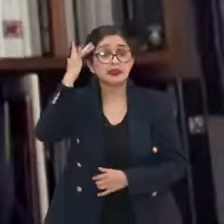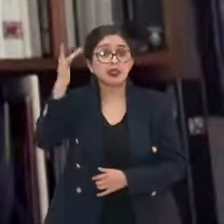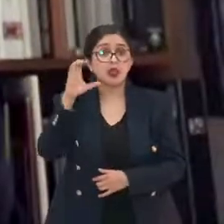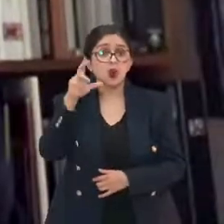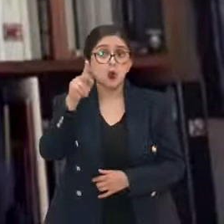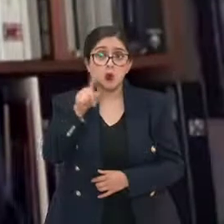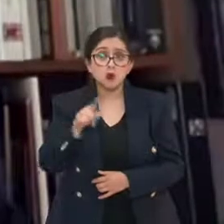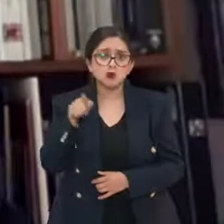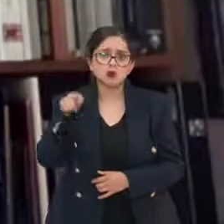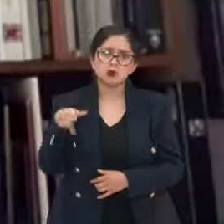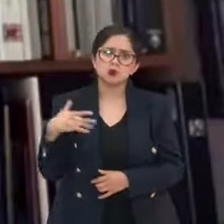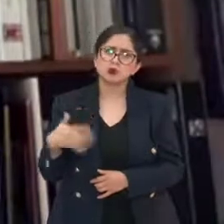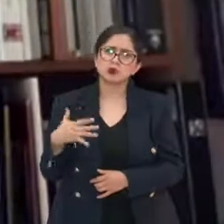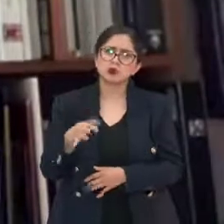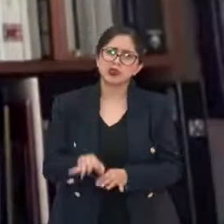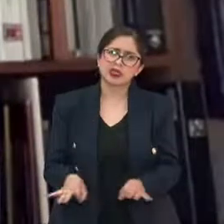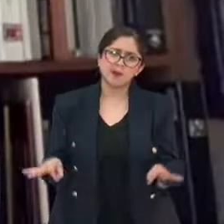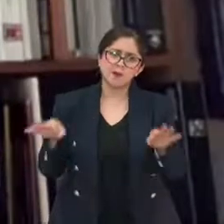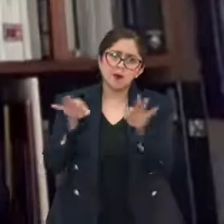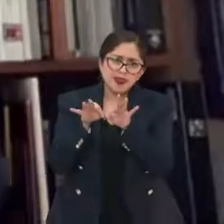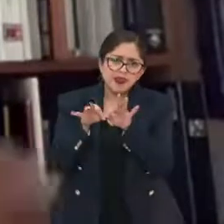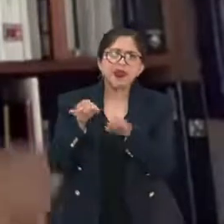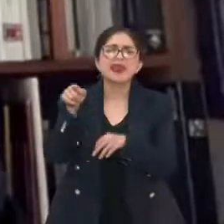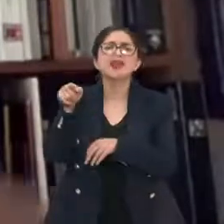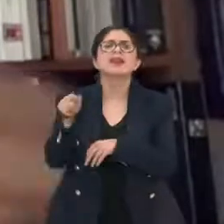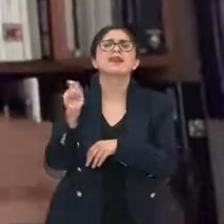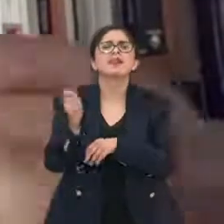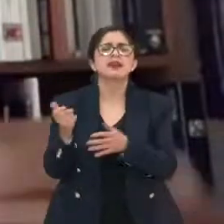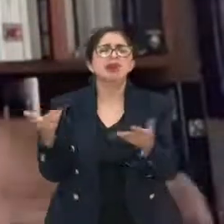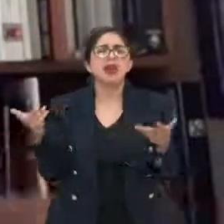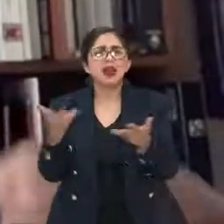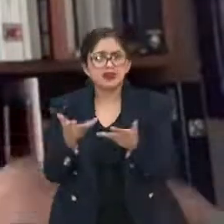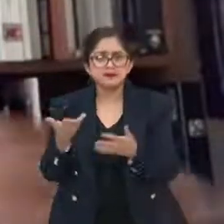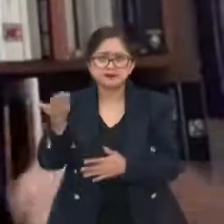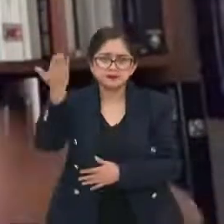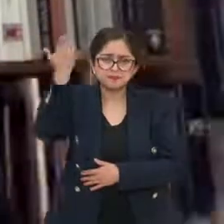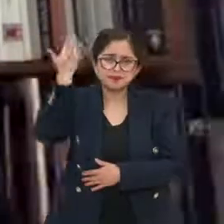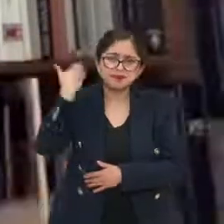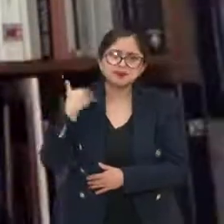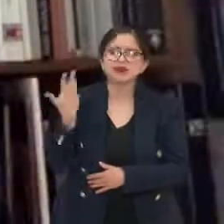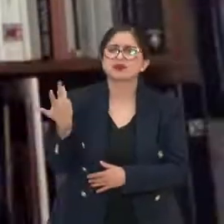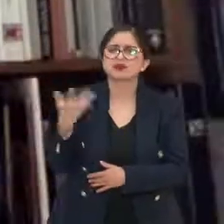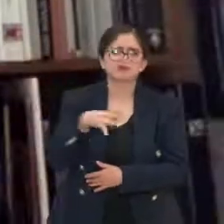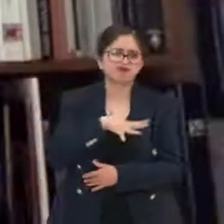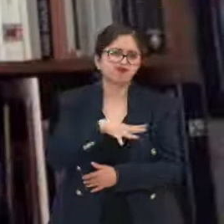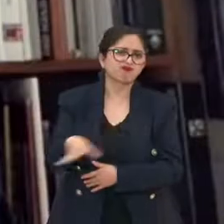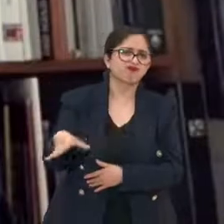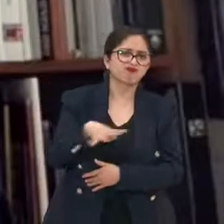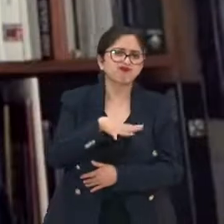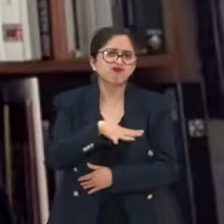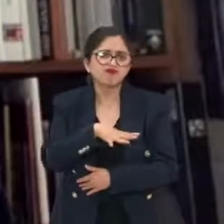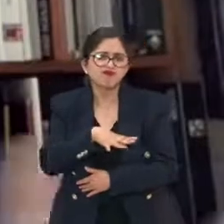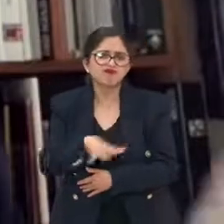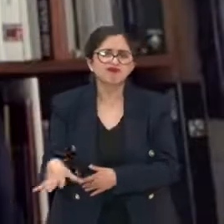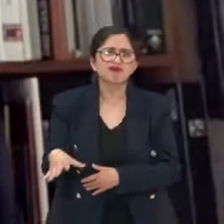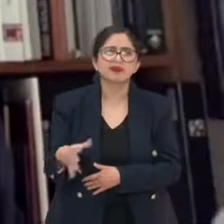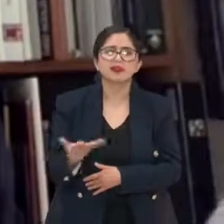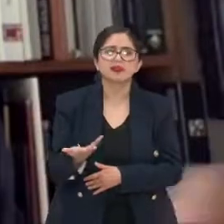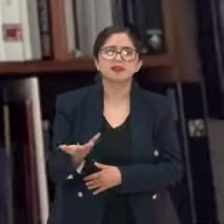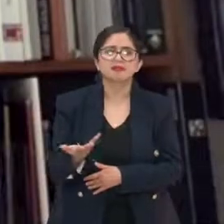Cruz is a very important reality, and Santa Cruz created as of the resistance